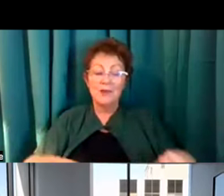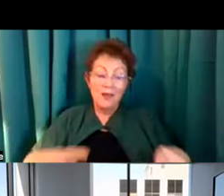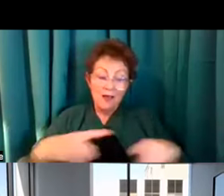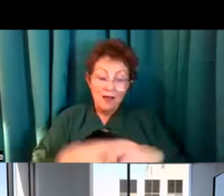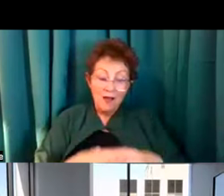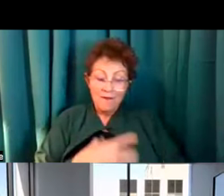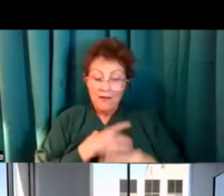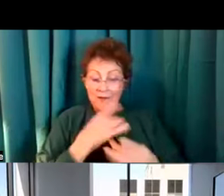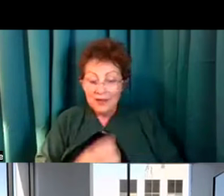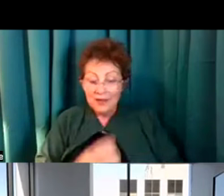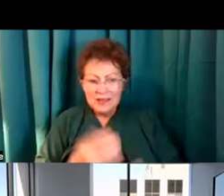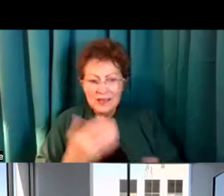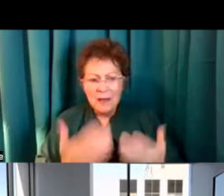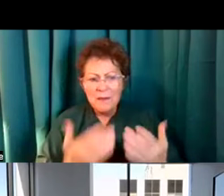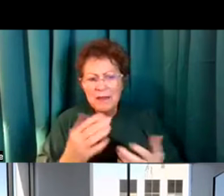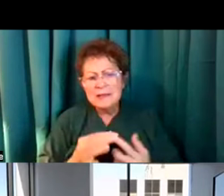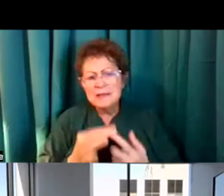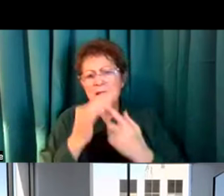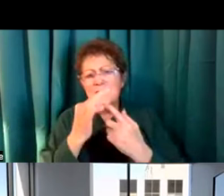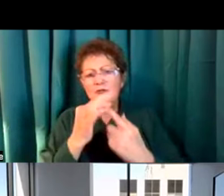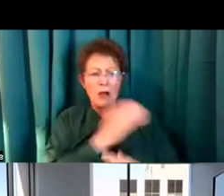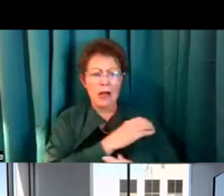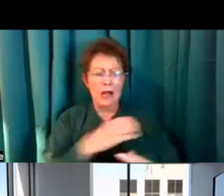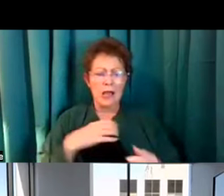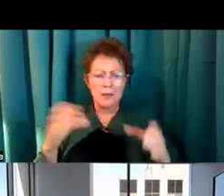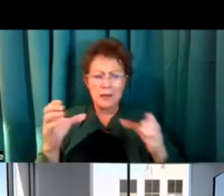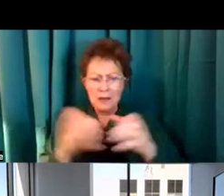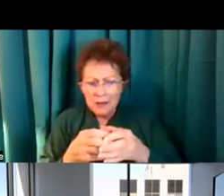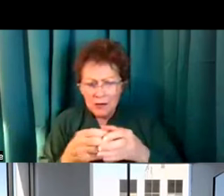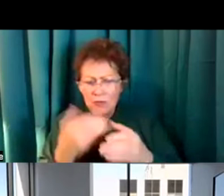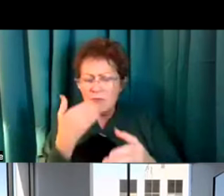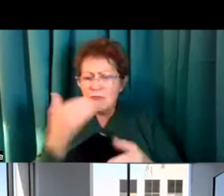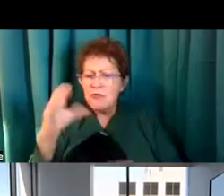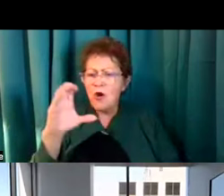policies, and maybe special committees for good corporate governance.